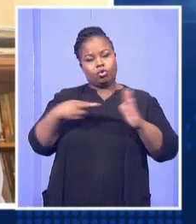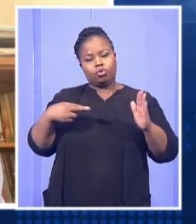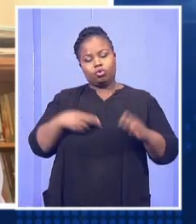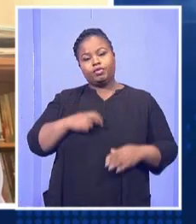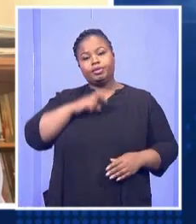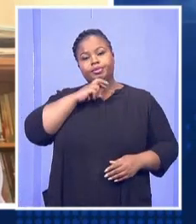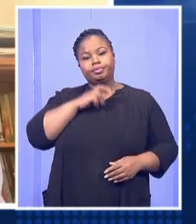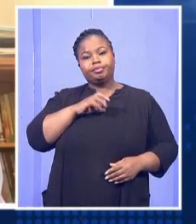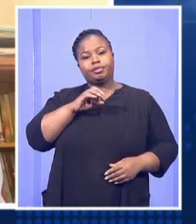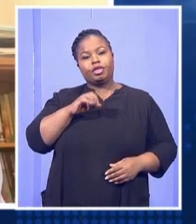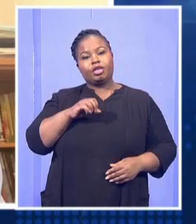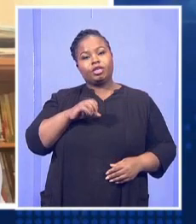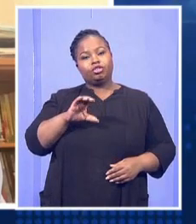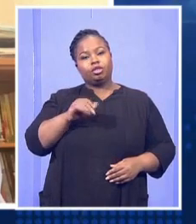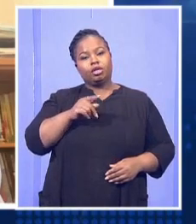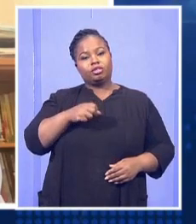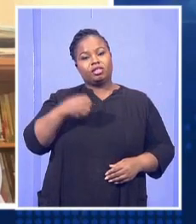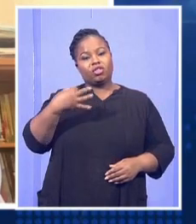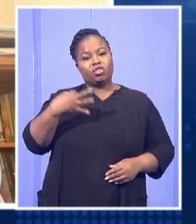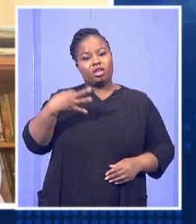III moving forward?